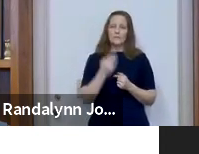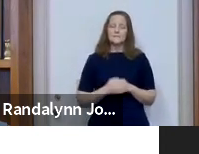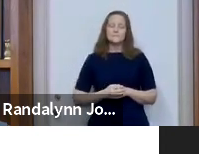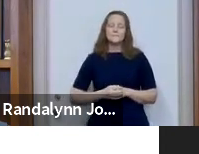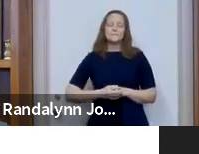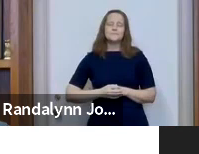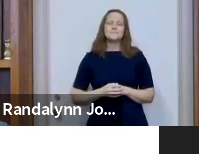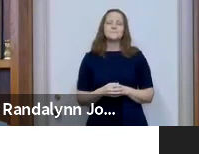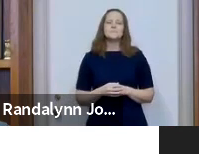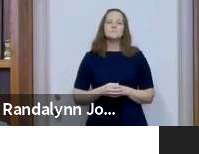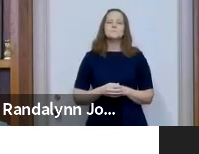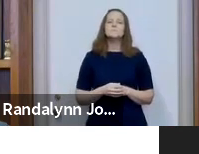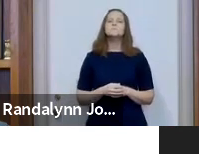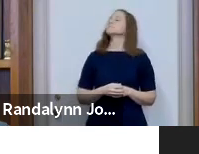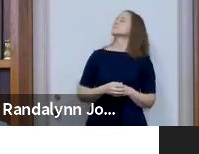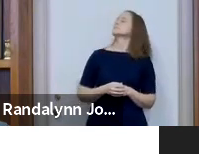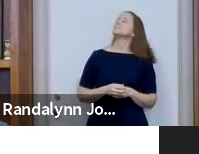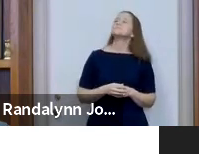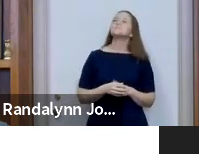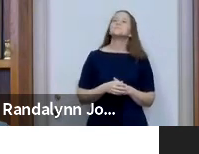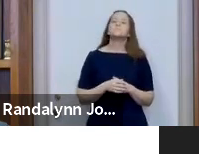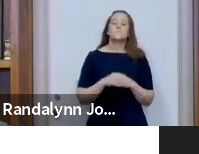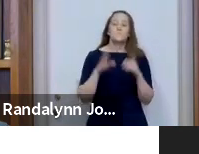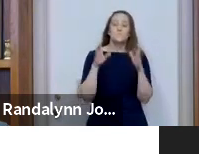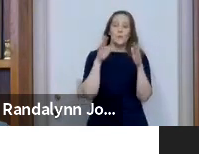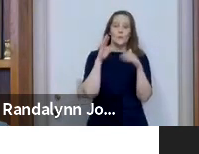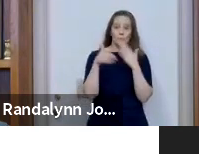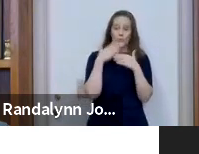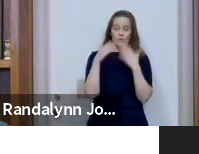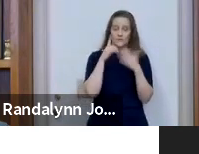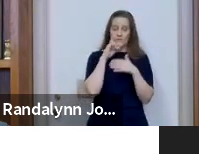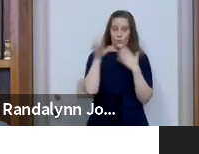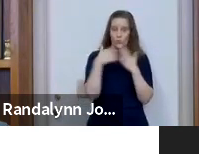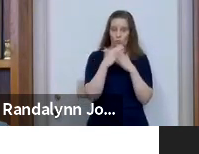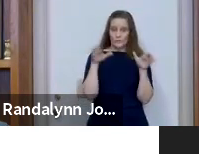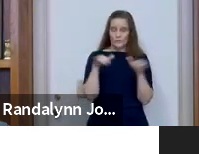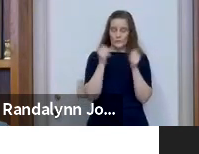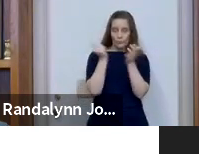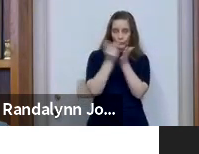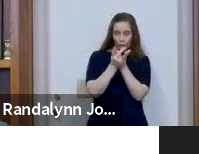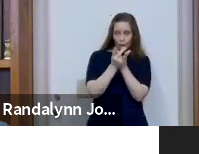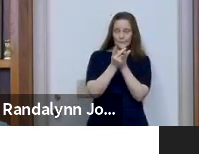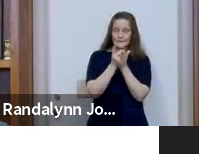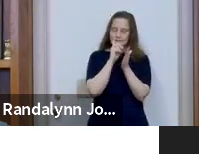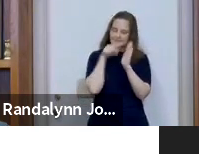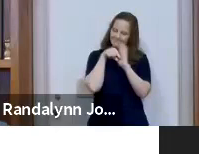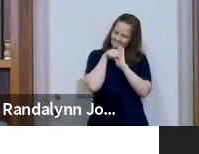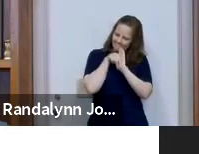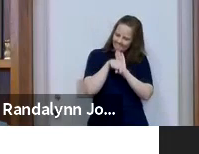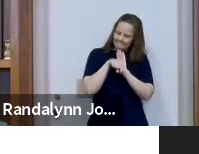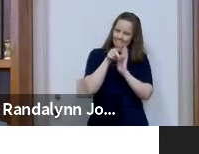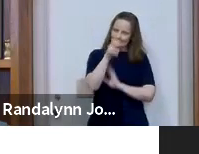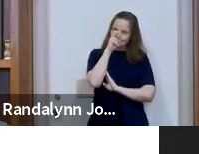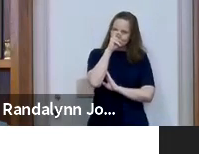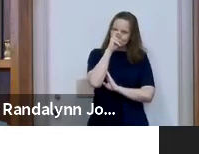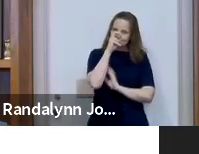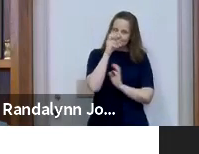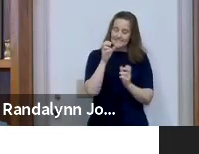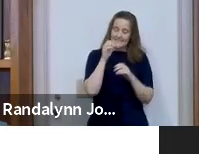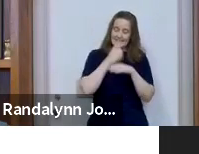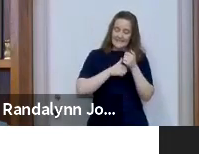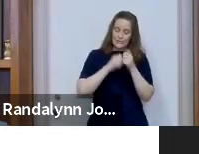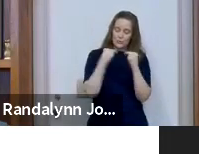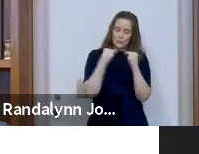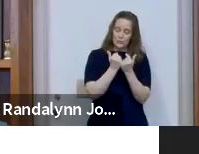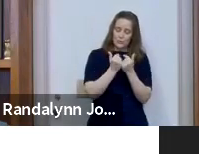Thank you. Just so you know, the process by which everything that we do is approved is quite rigorous. Each advisory group meets weekly. Some